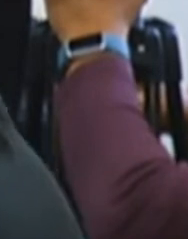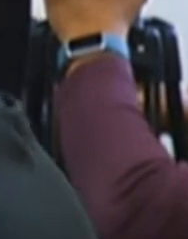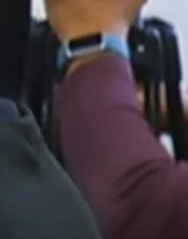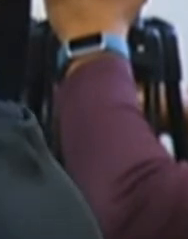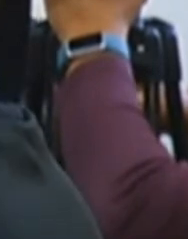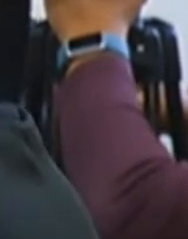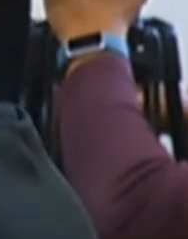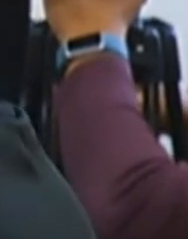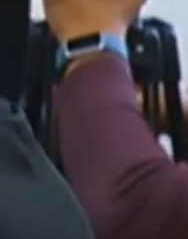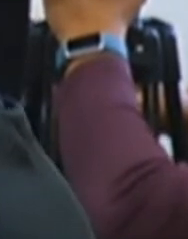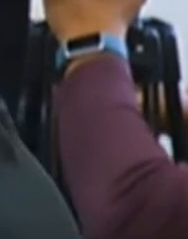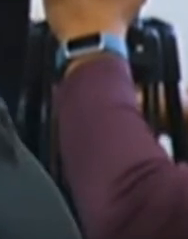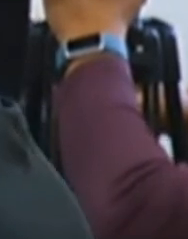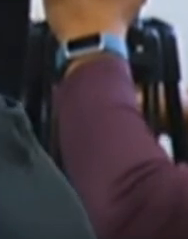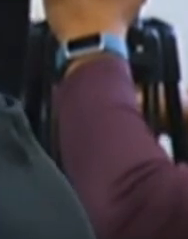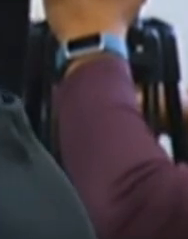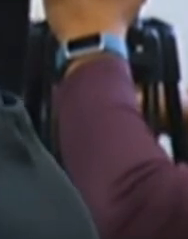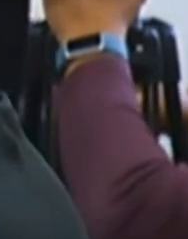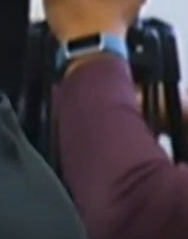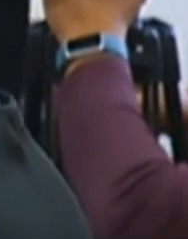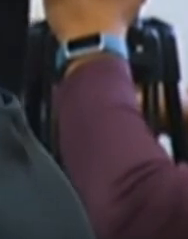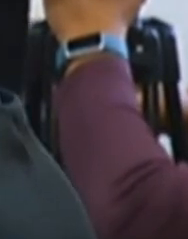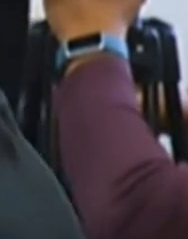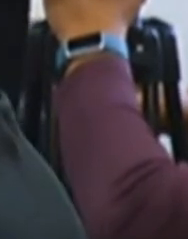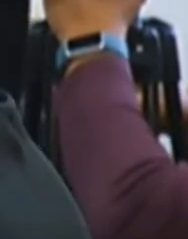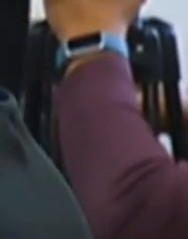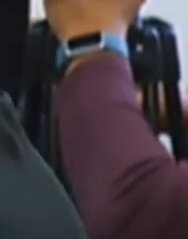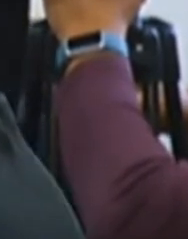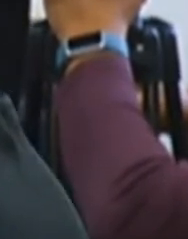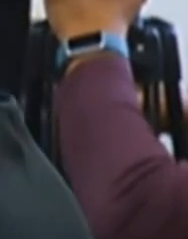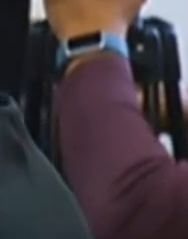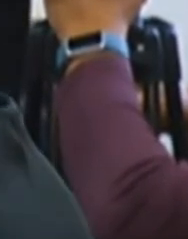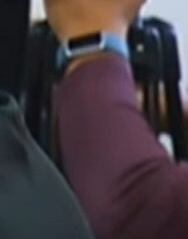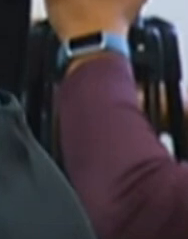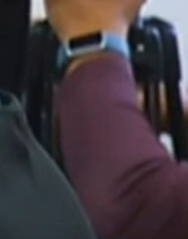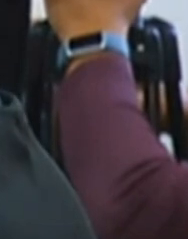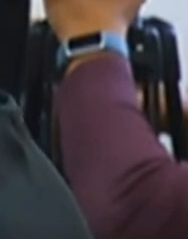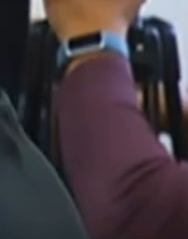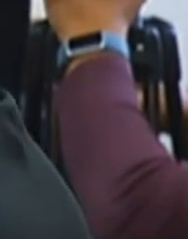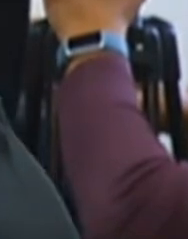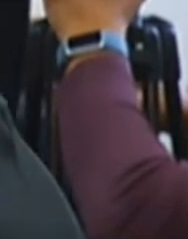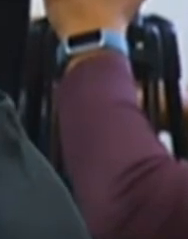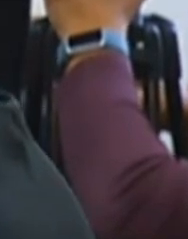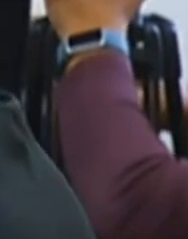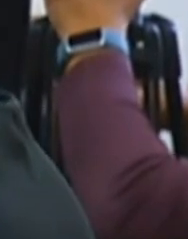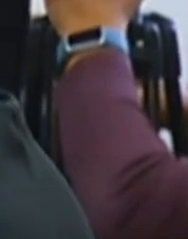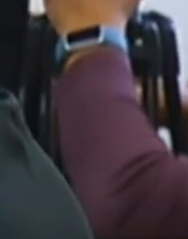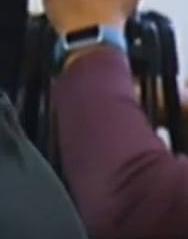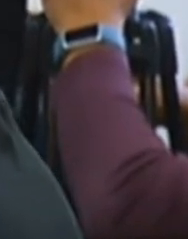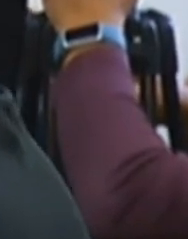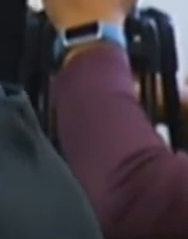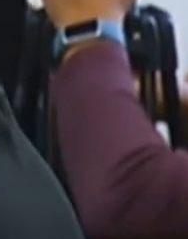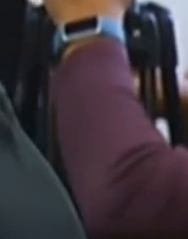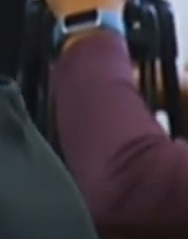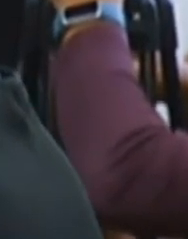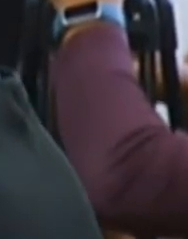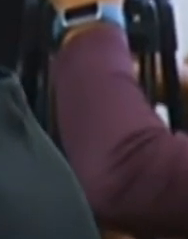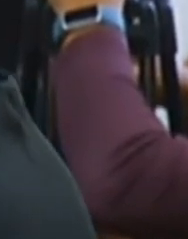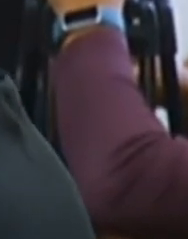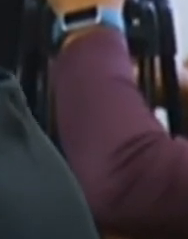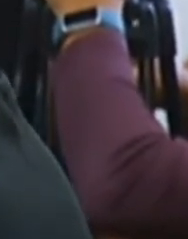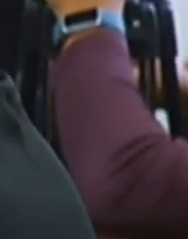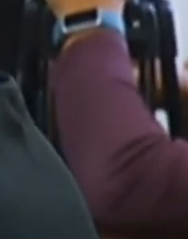still maintain, Your Worship, that position, because immediately from chambers, I went to him, and he is